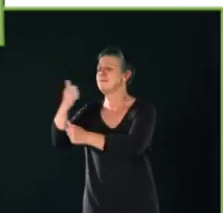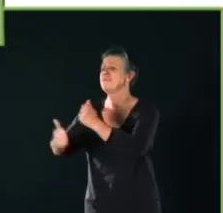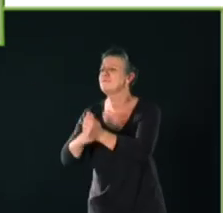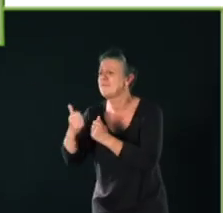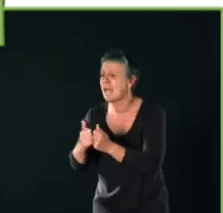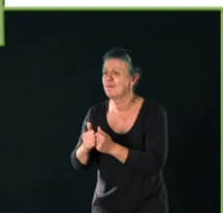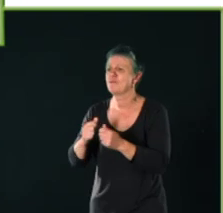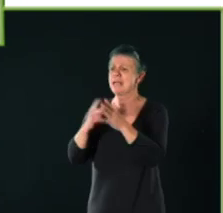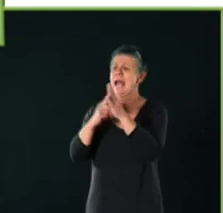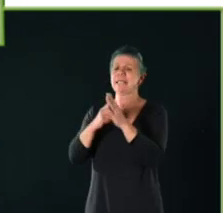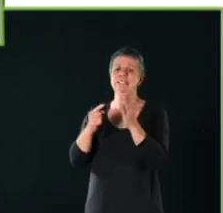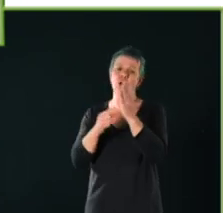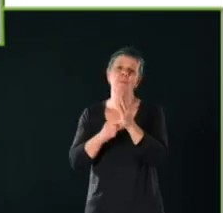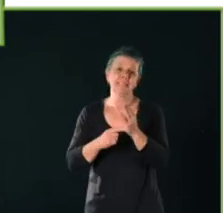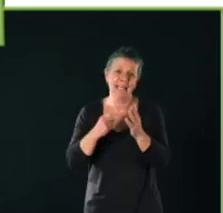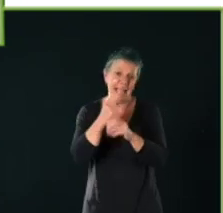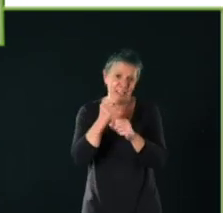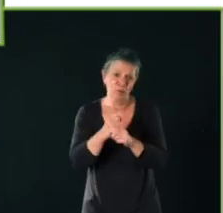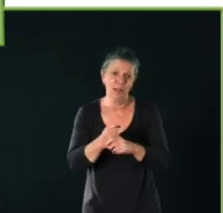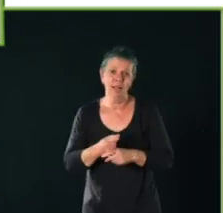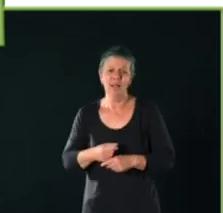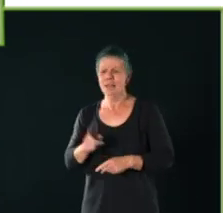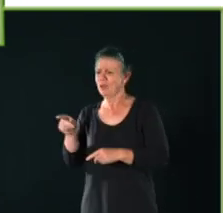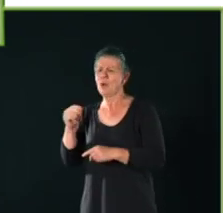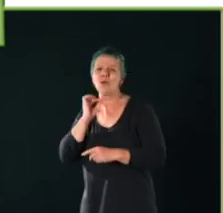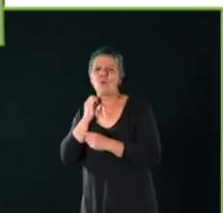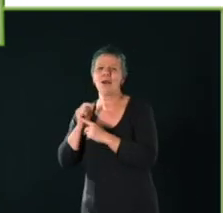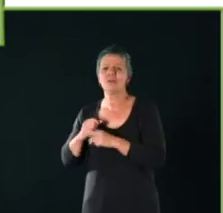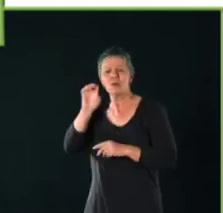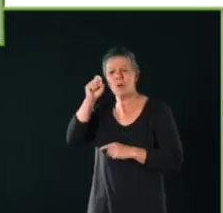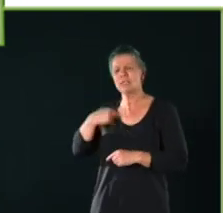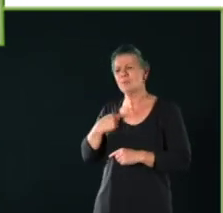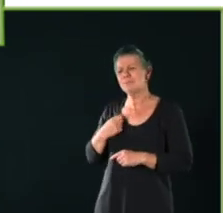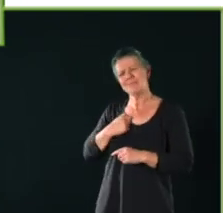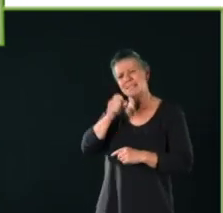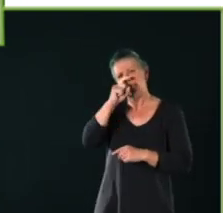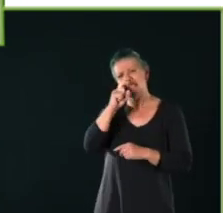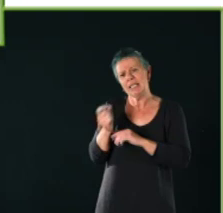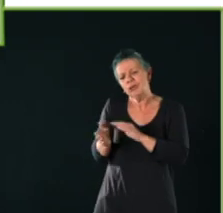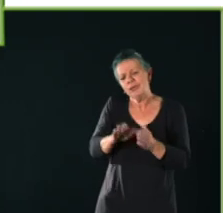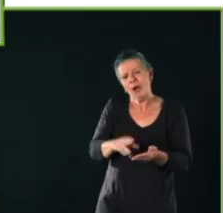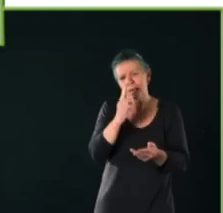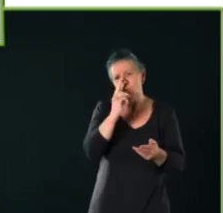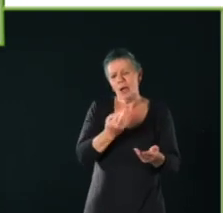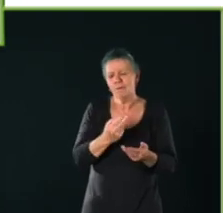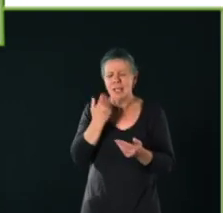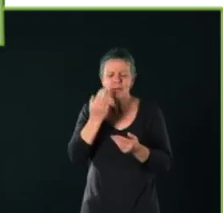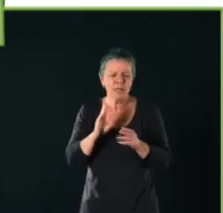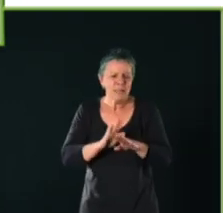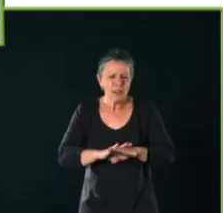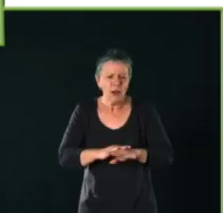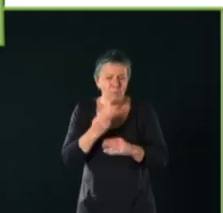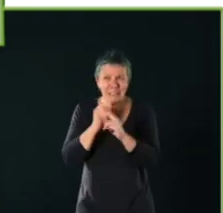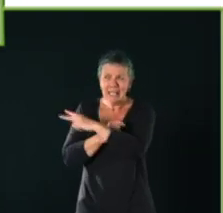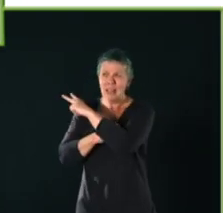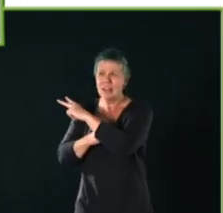my favourite artist, Thomas Gainsborough. I admire this one because the one in white reminds me of my dear sister who passed away at 12. And every time